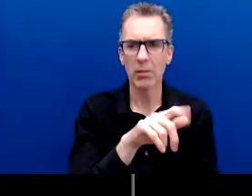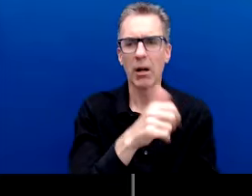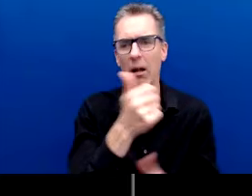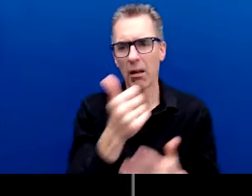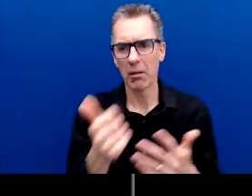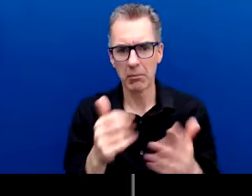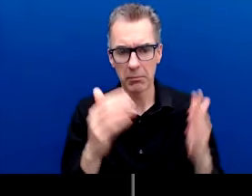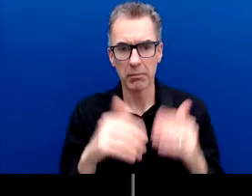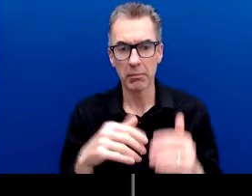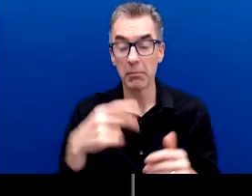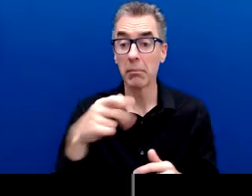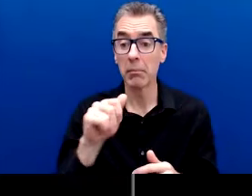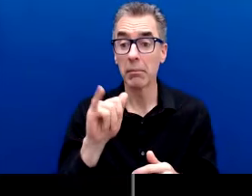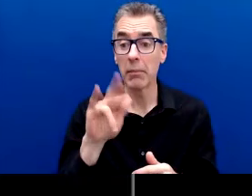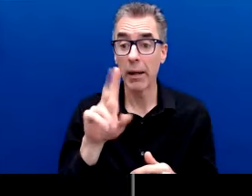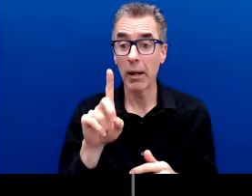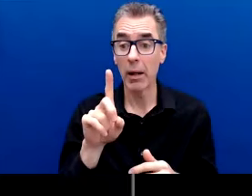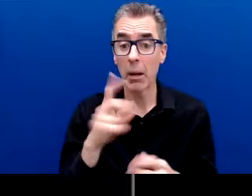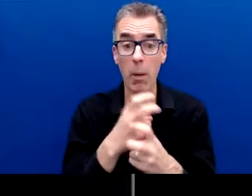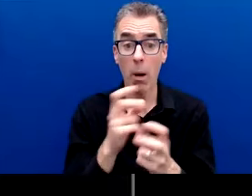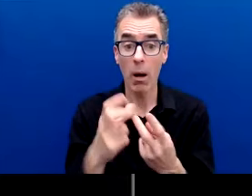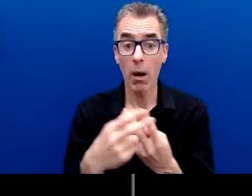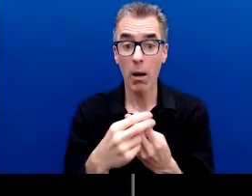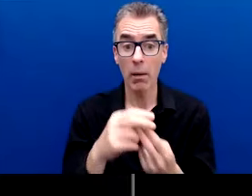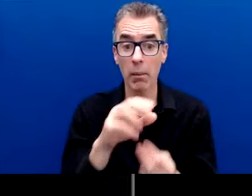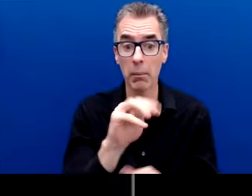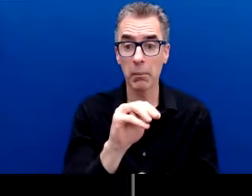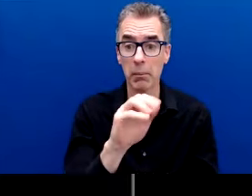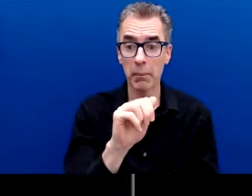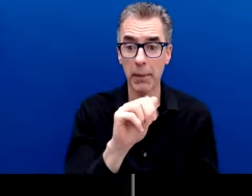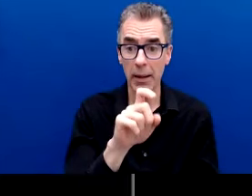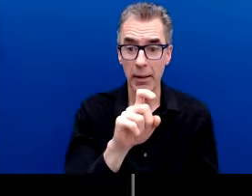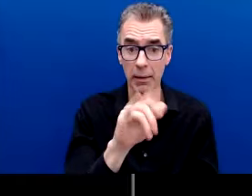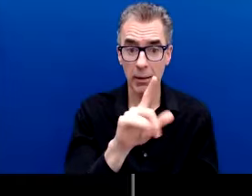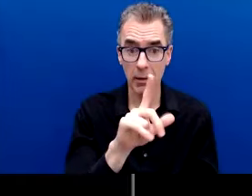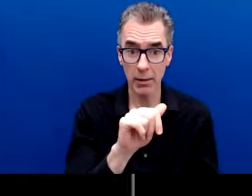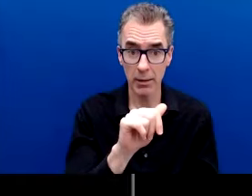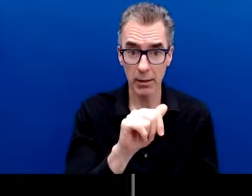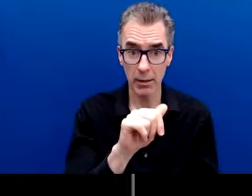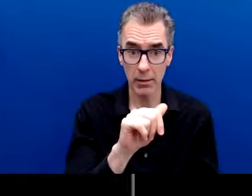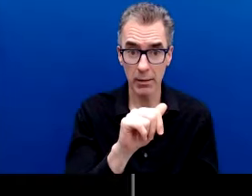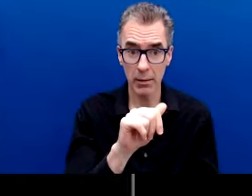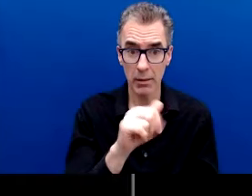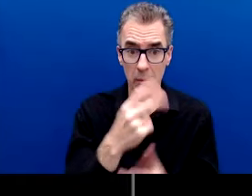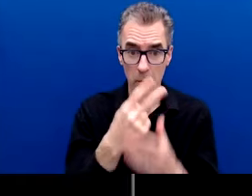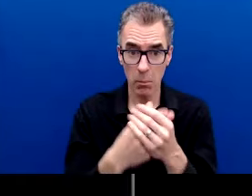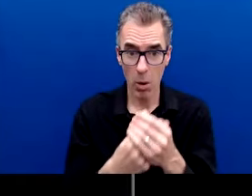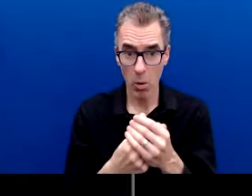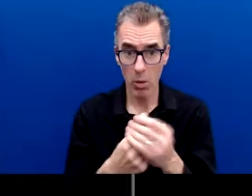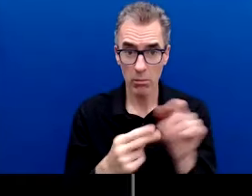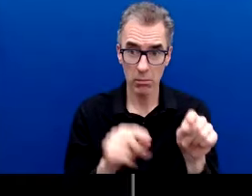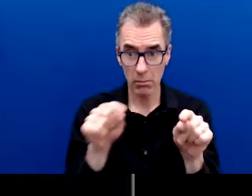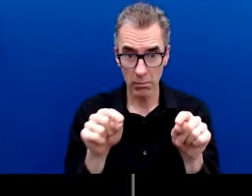The paired bones include the maxilla, so both sides, the zygomatic,